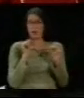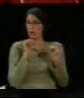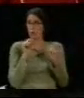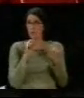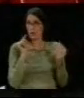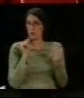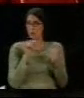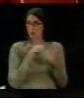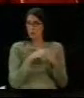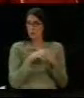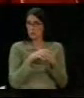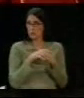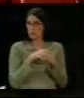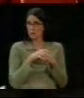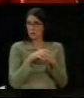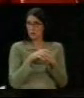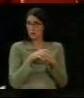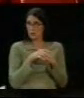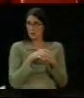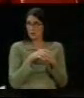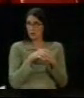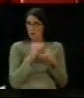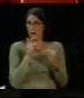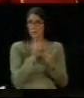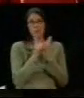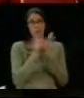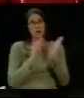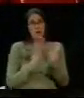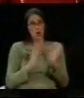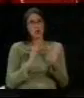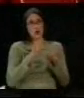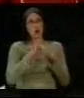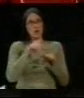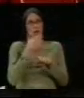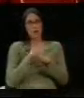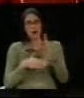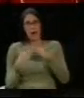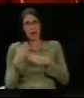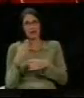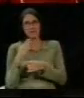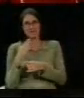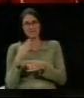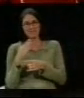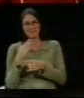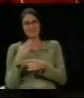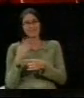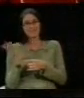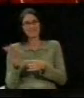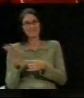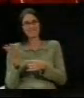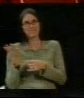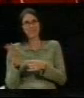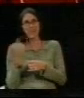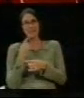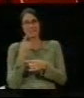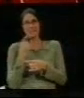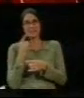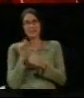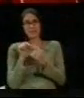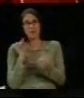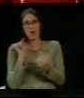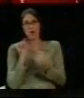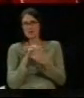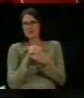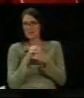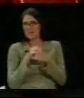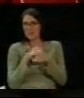Okay, you would not be opposed. Oh hell, my lawyer, on the other hand, reins me in real darn fast.